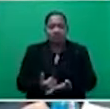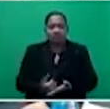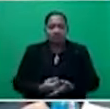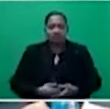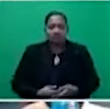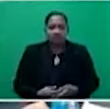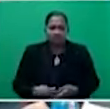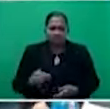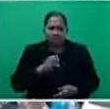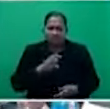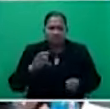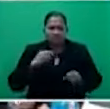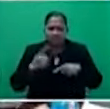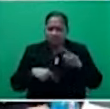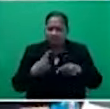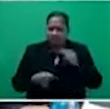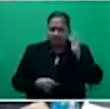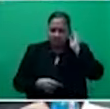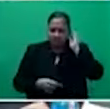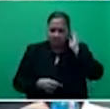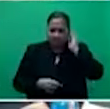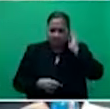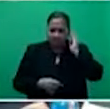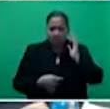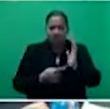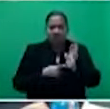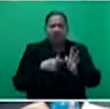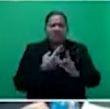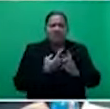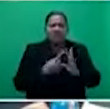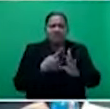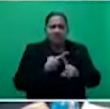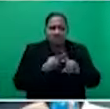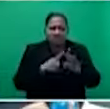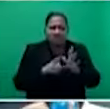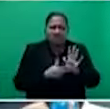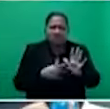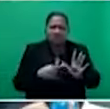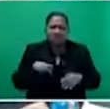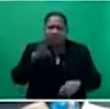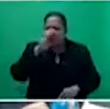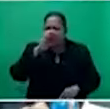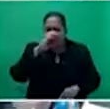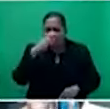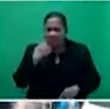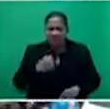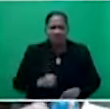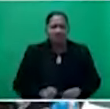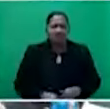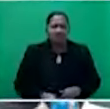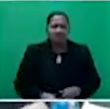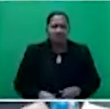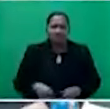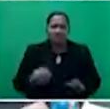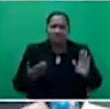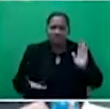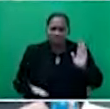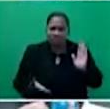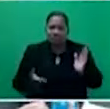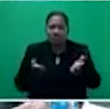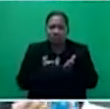not based on tikina, it's not based on ethnicity, whether you're a Hindu or a Muslim or a iTaukei or Indo Fijian